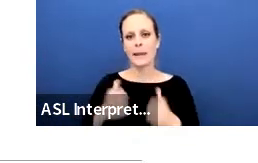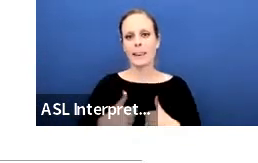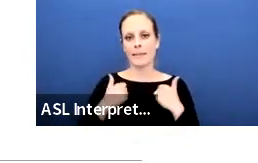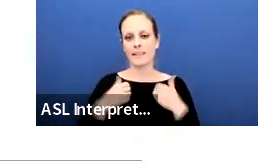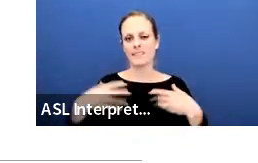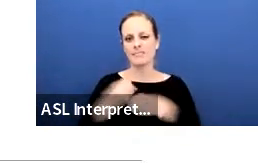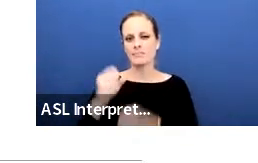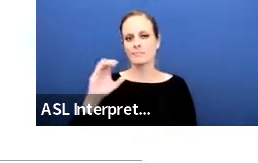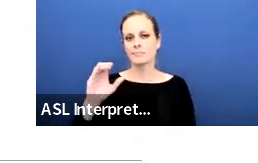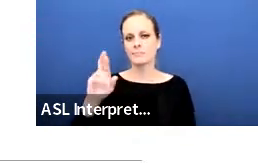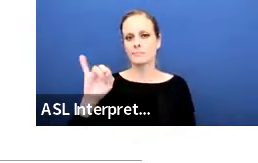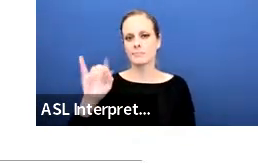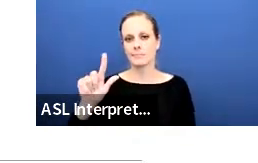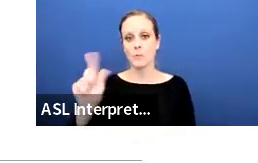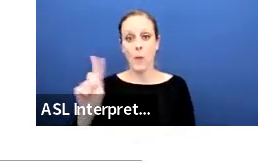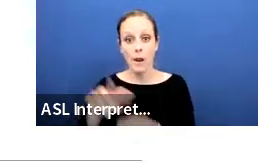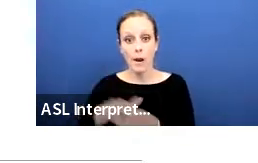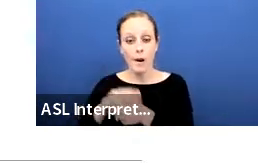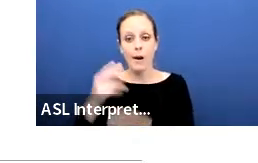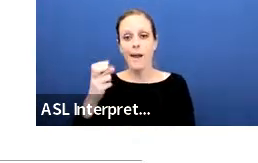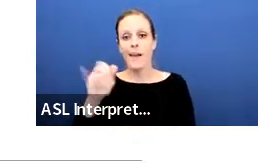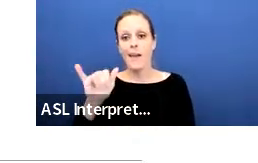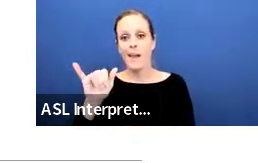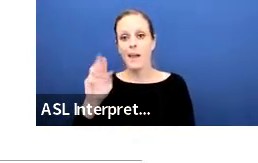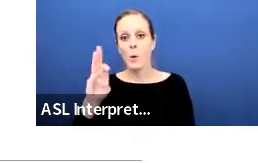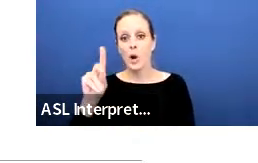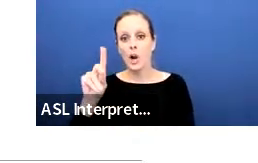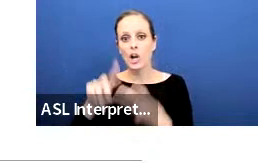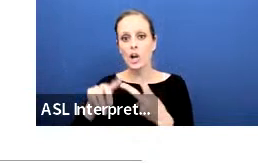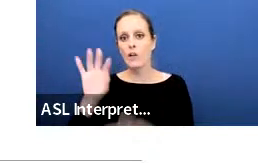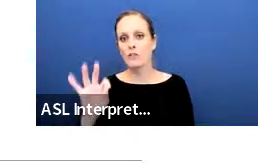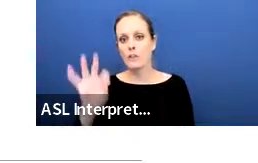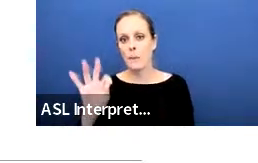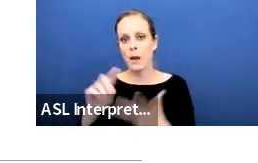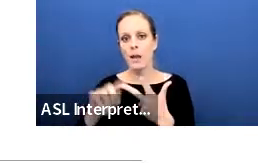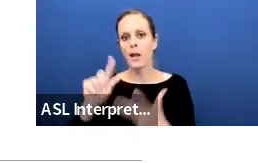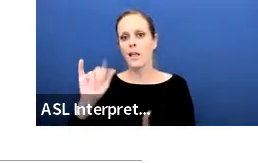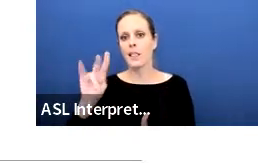Hayward, Fremont, and Livermore. So